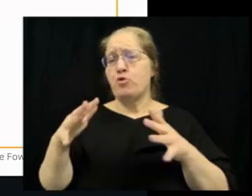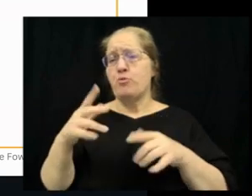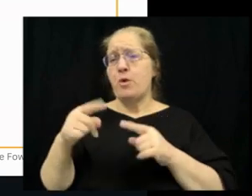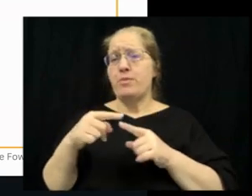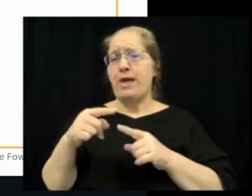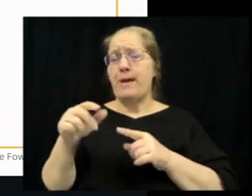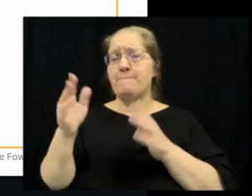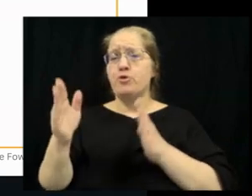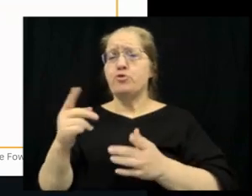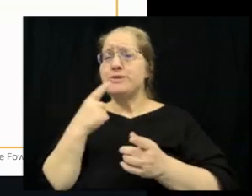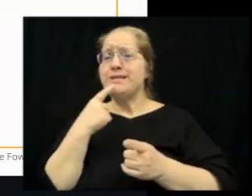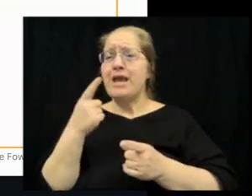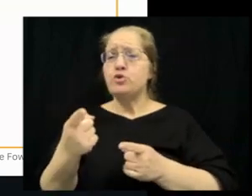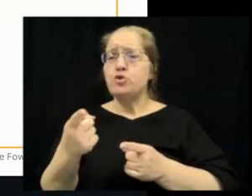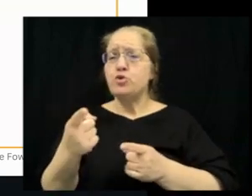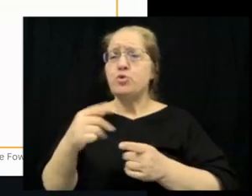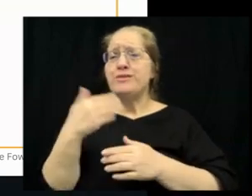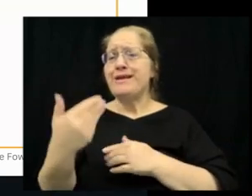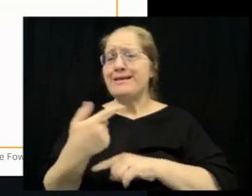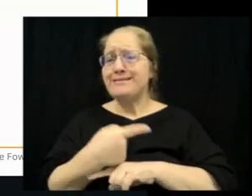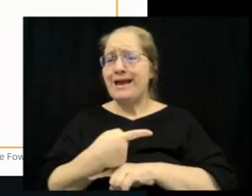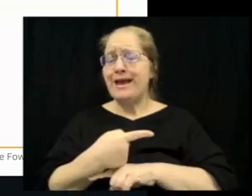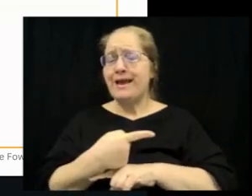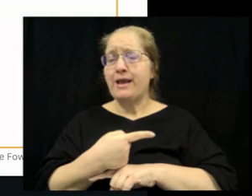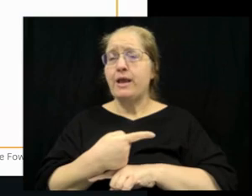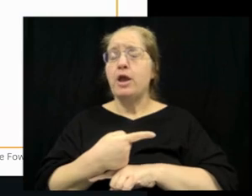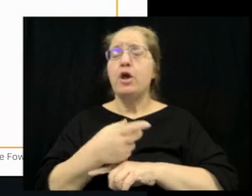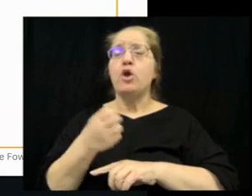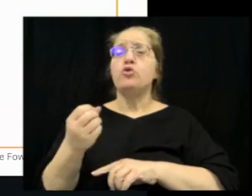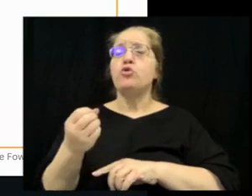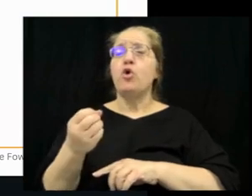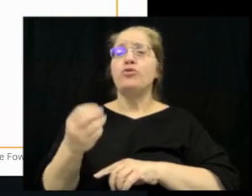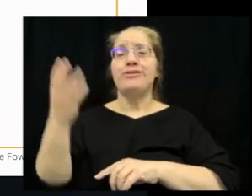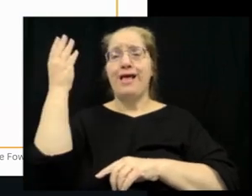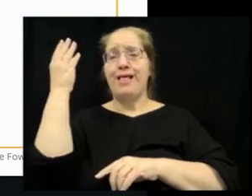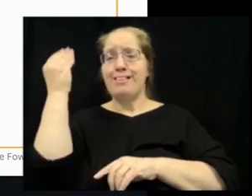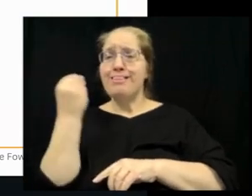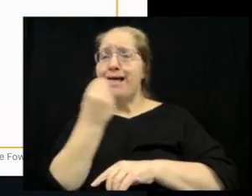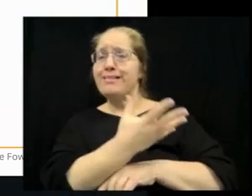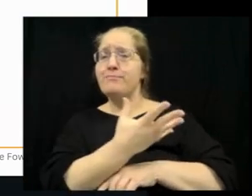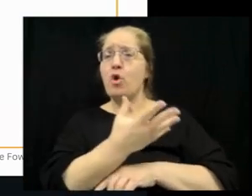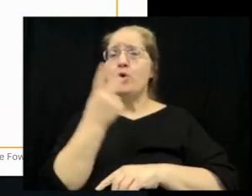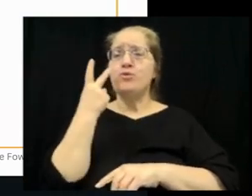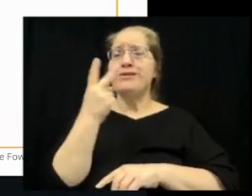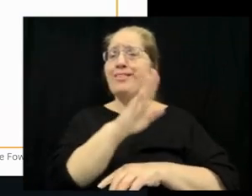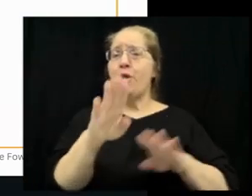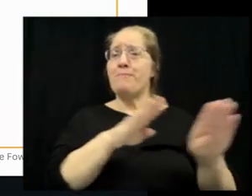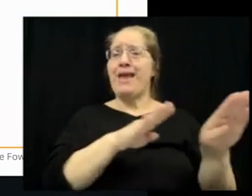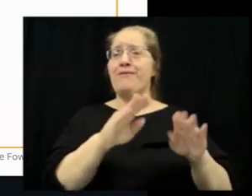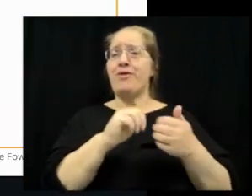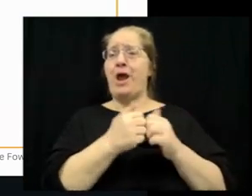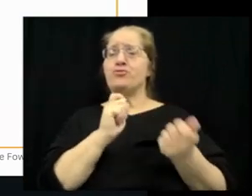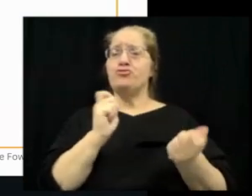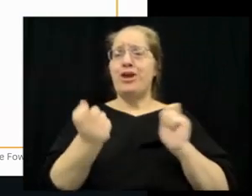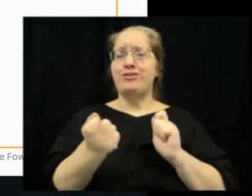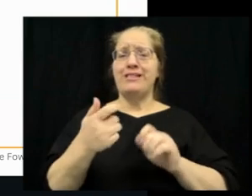So letting them know what you're seeing in their behavior and how it's changing. And then empathizing